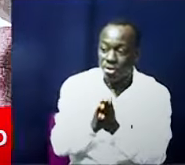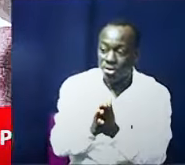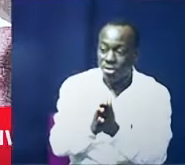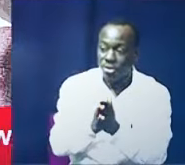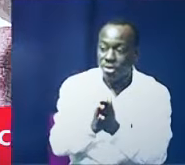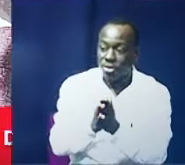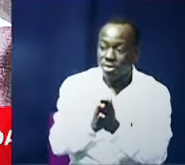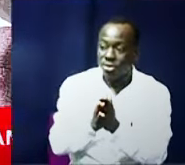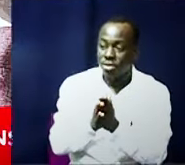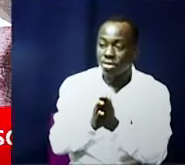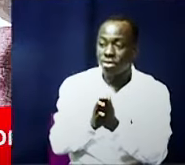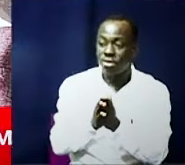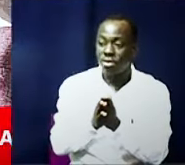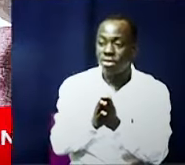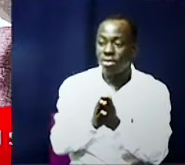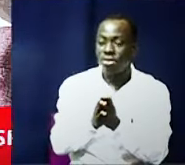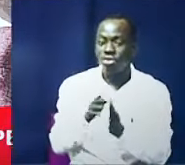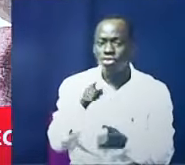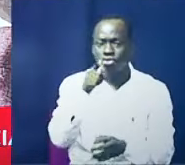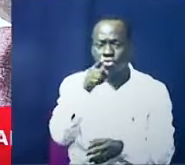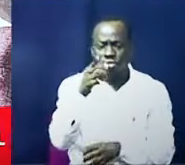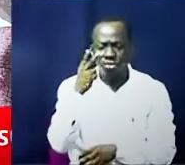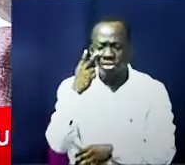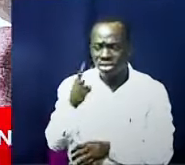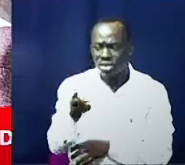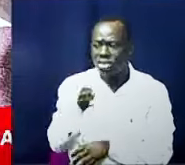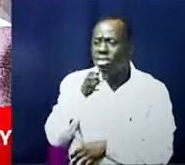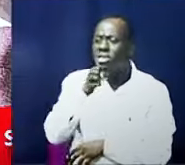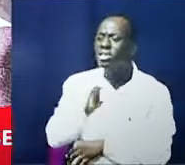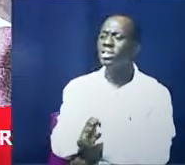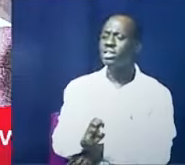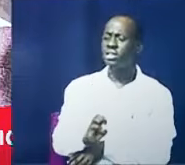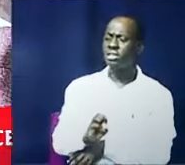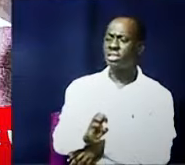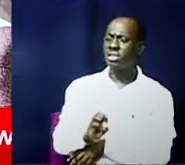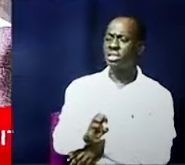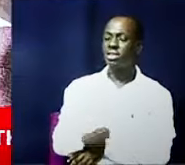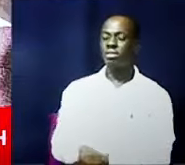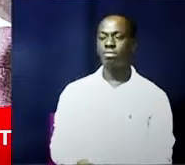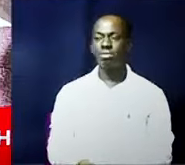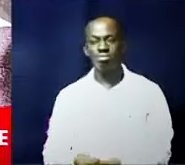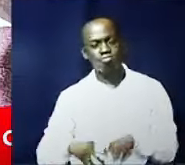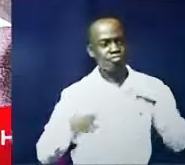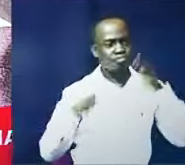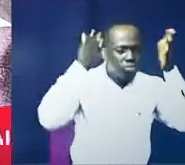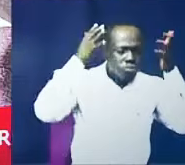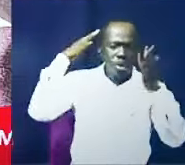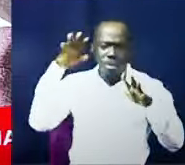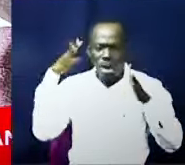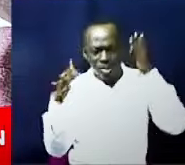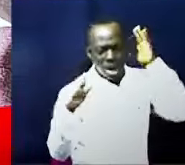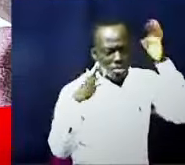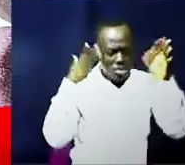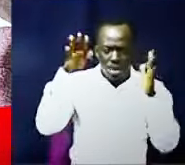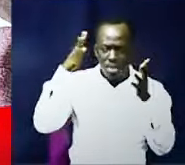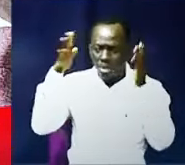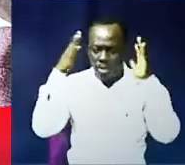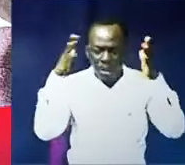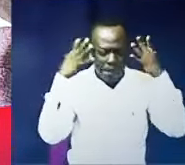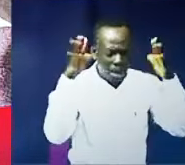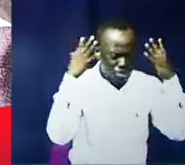You see the elder. Ube who elder no? Shalom bolomo soto ndoro bolomo. Yo